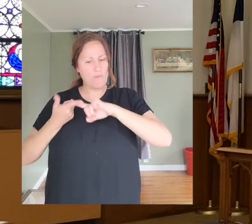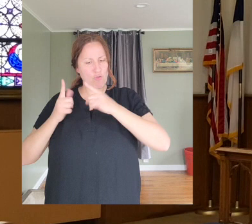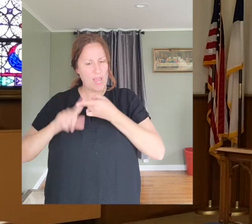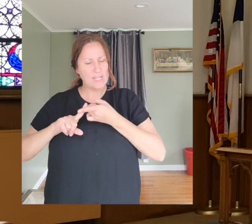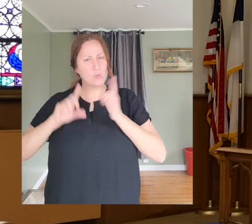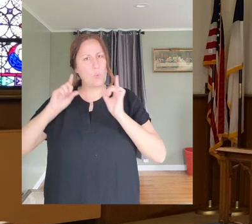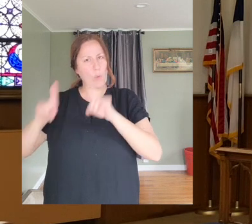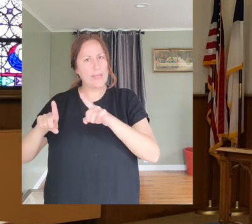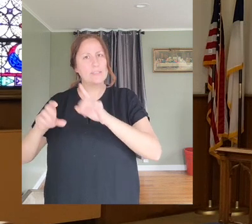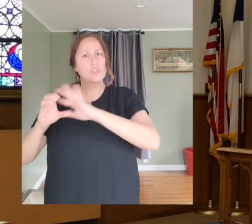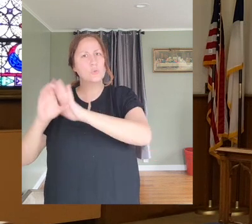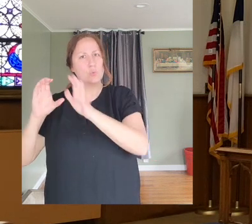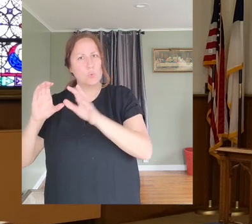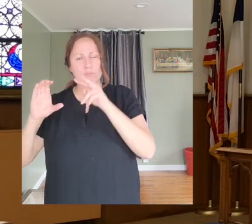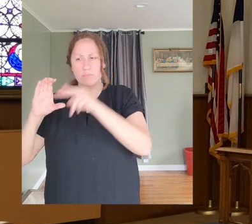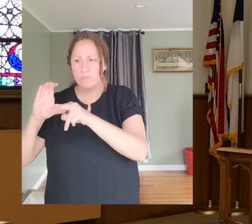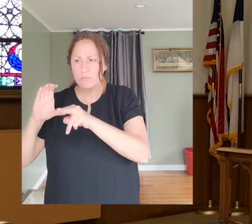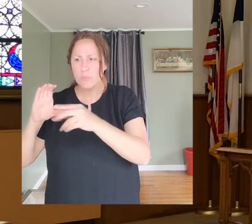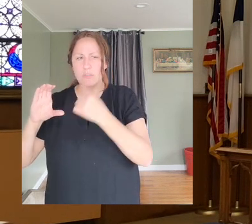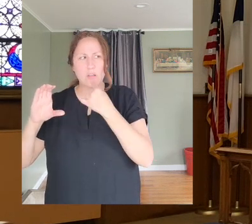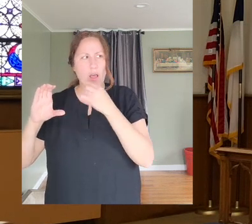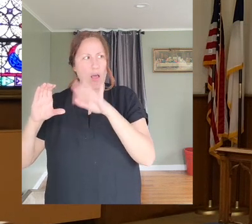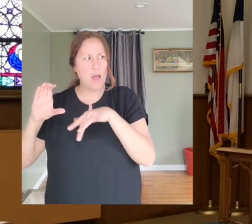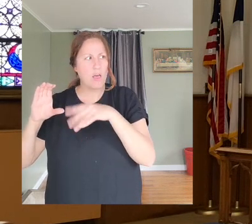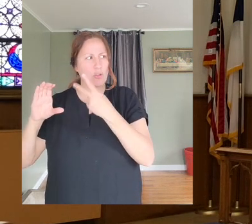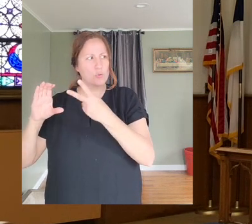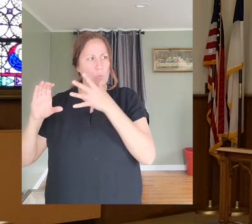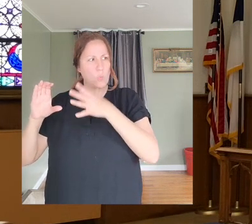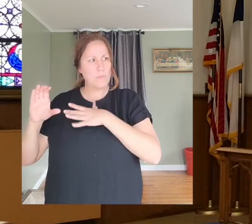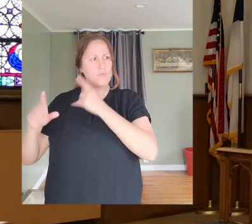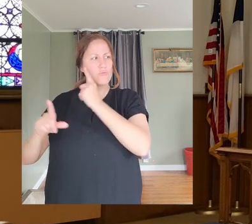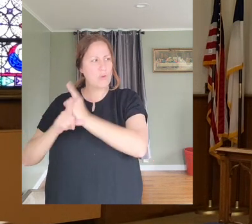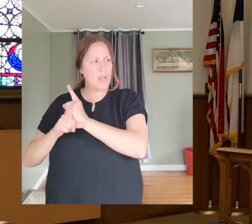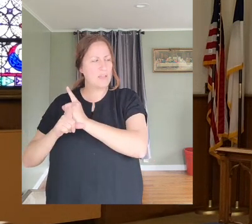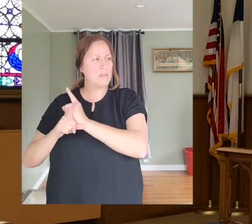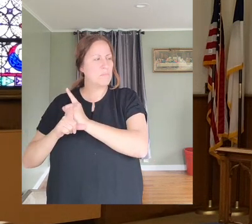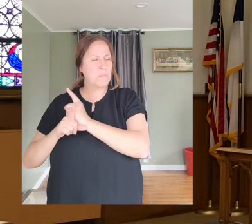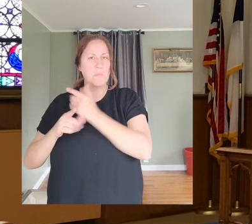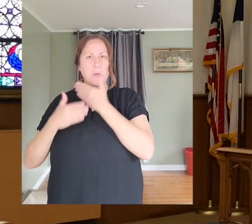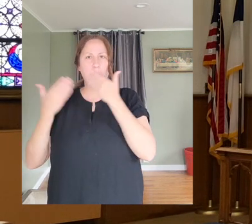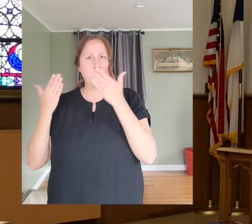just as the women had said, but him they did not see."